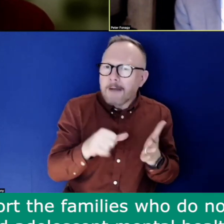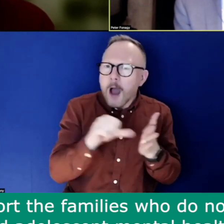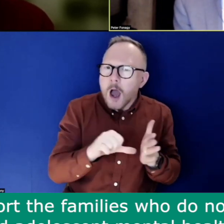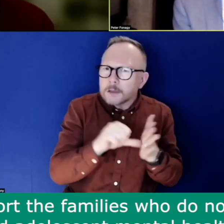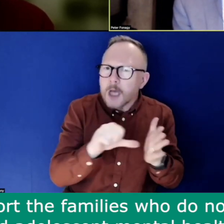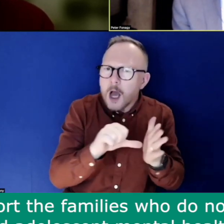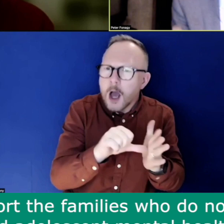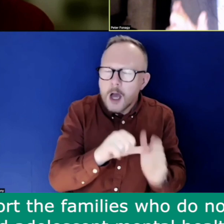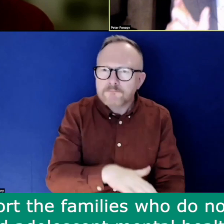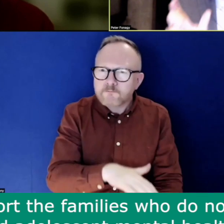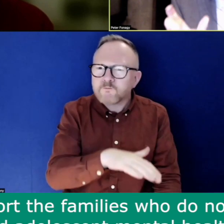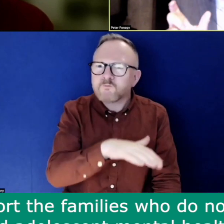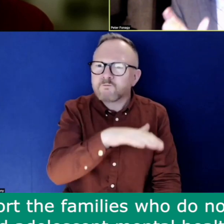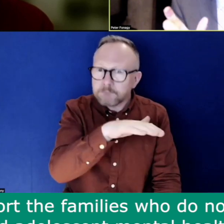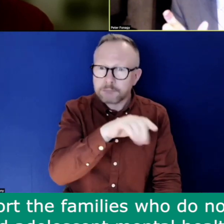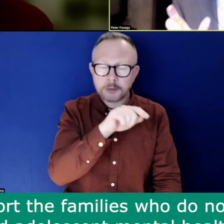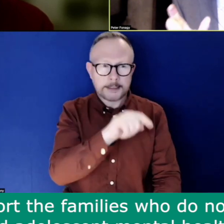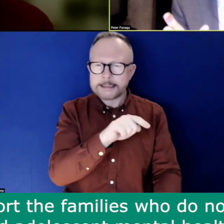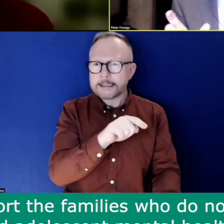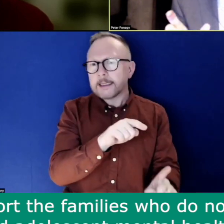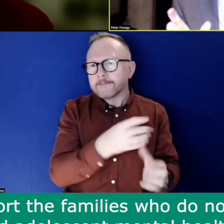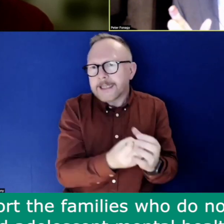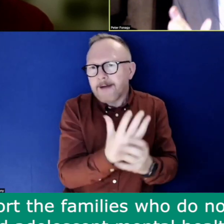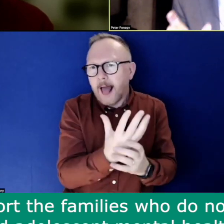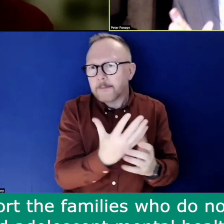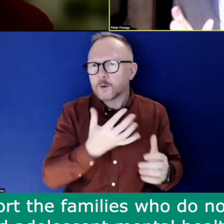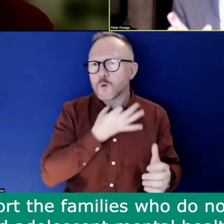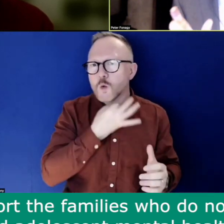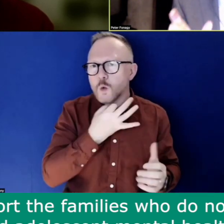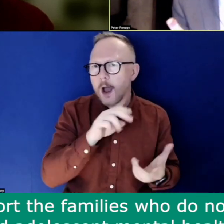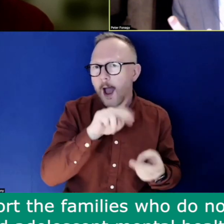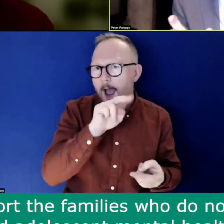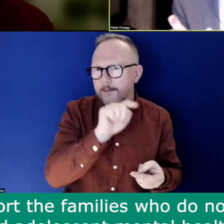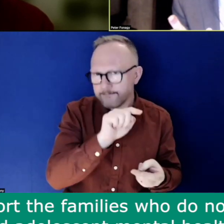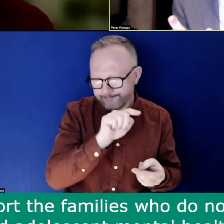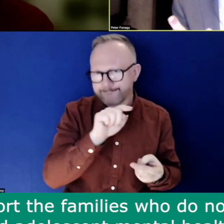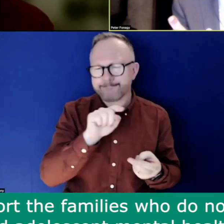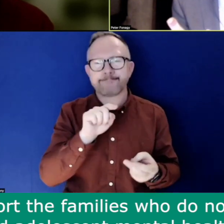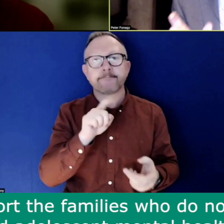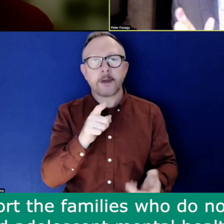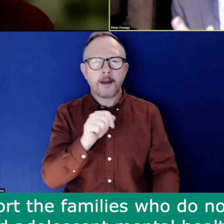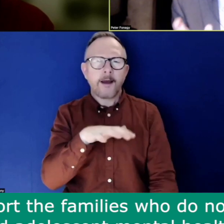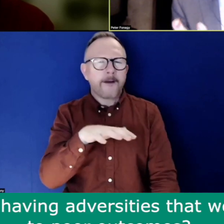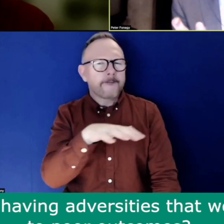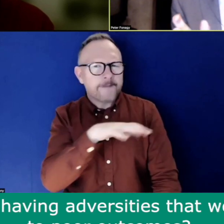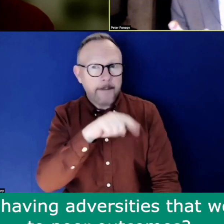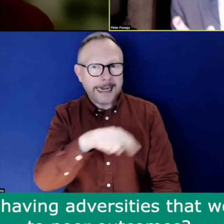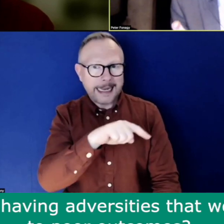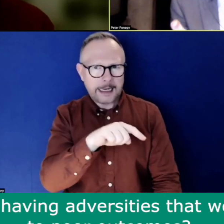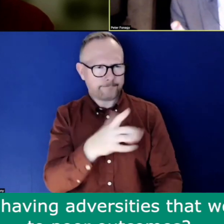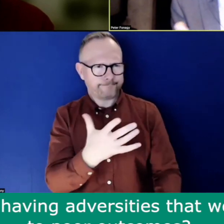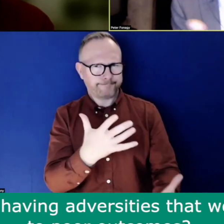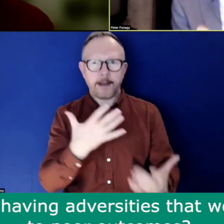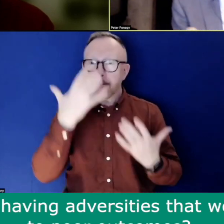the families who do not quite meet the criteria for child and adolescent mental health services, and yet who